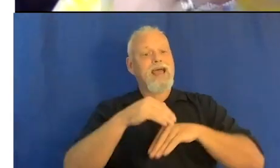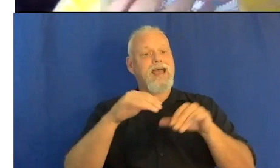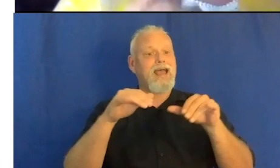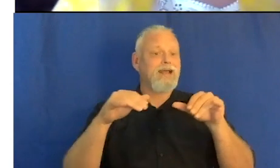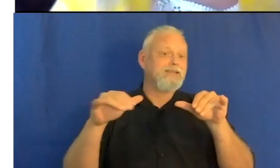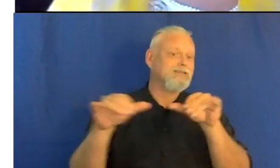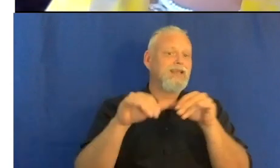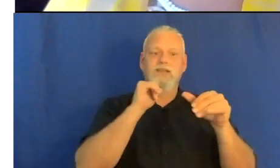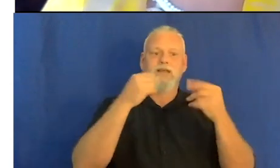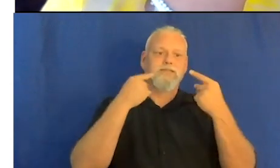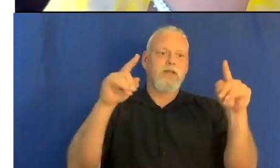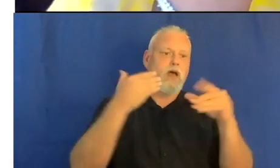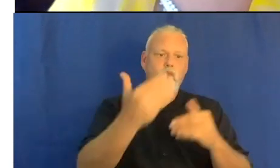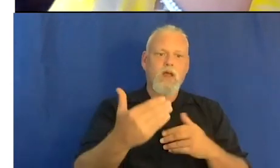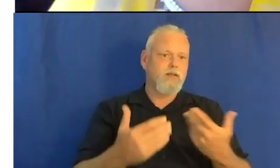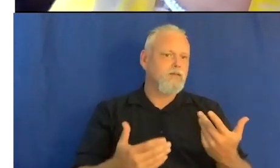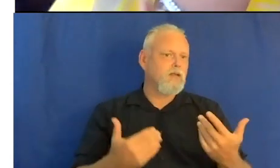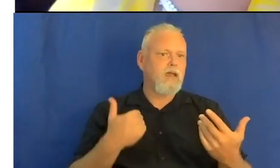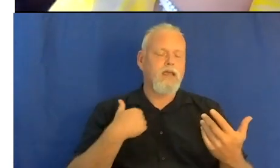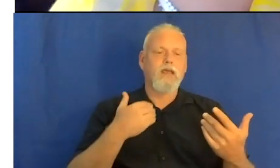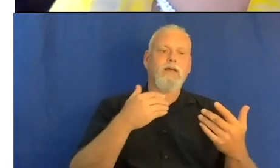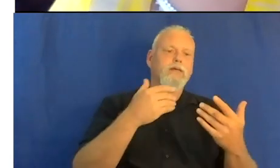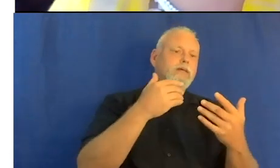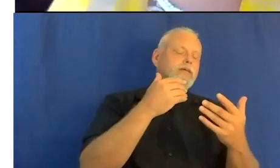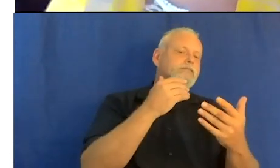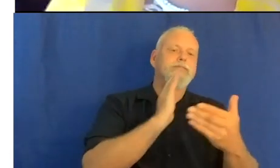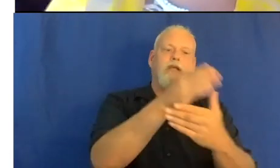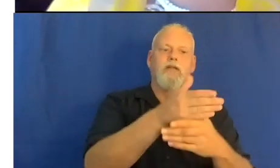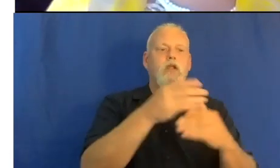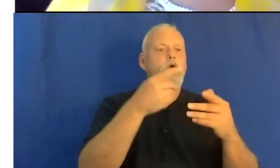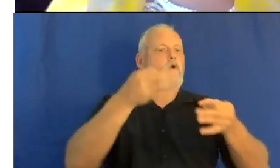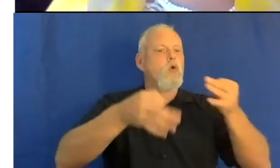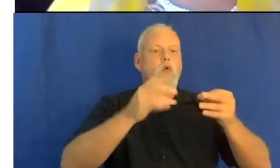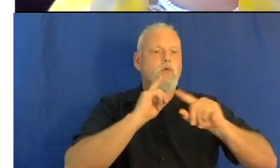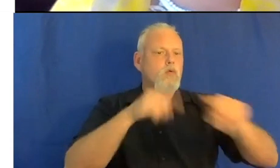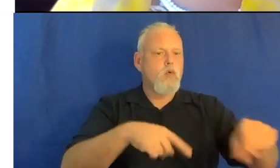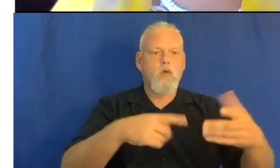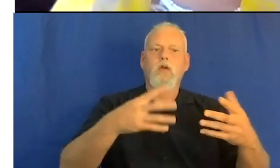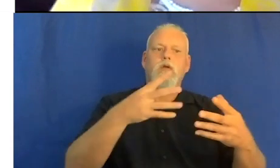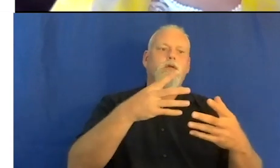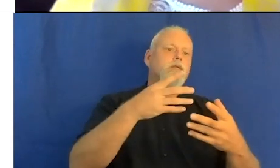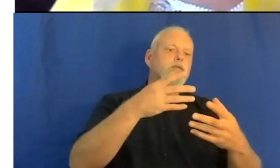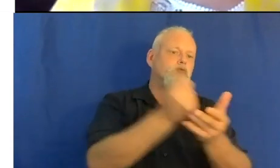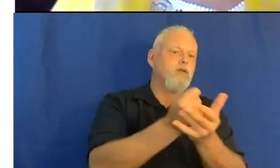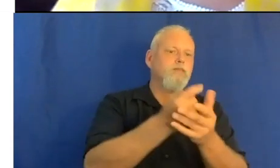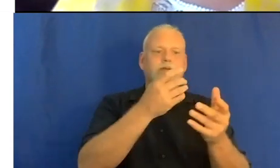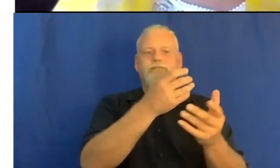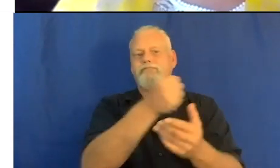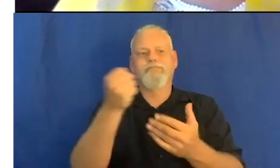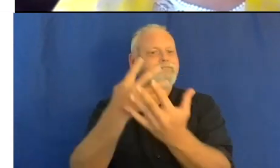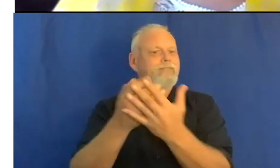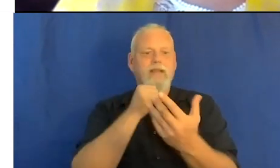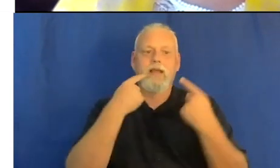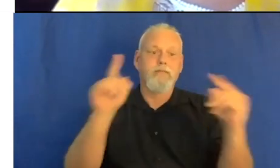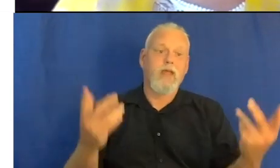like punitive drug policies, interdiction, court-mandated treatment, and of course, incarceration. The war on